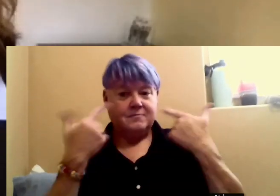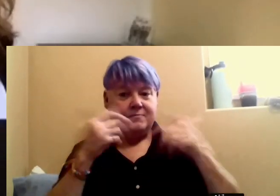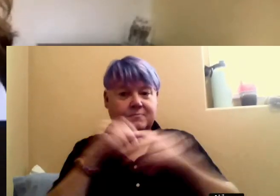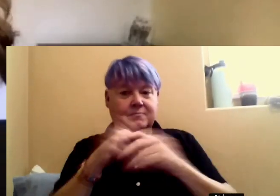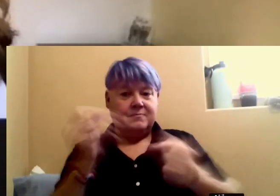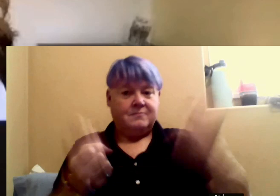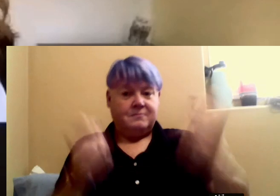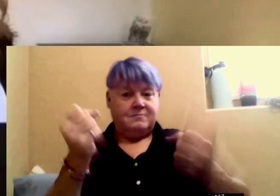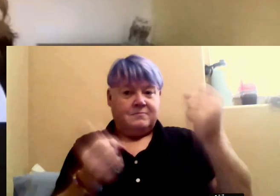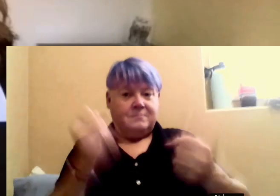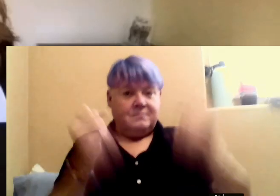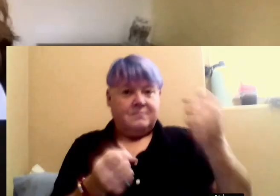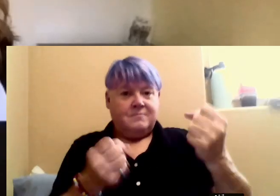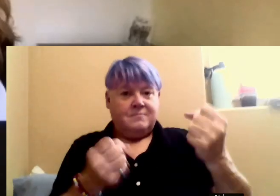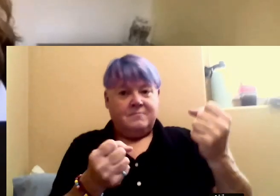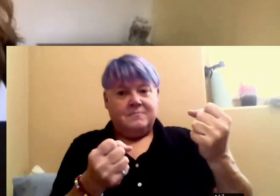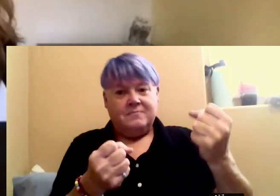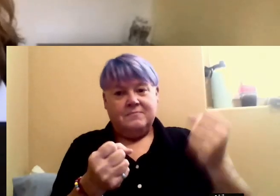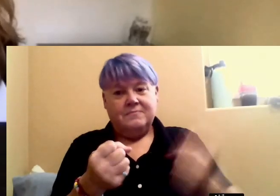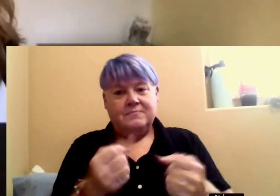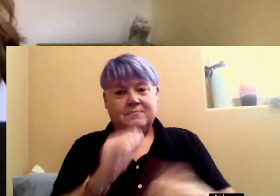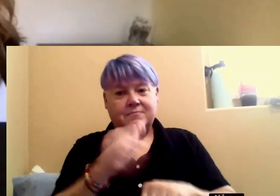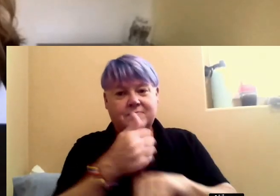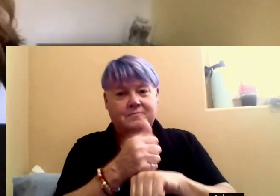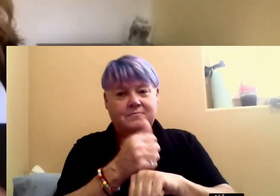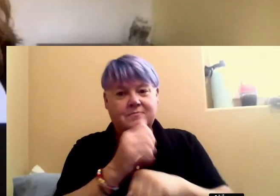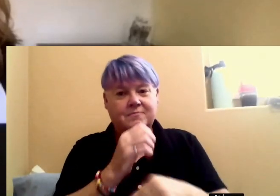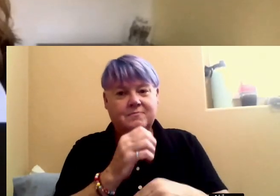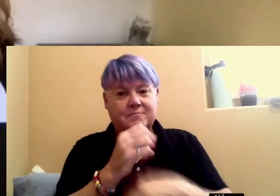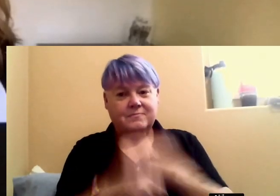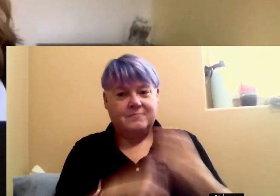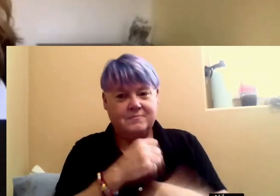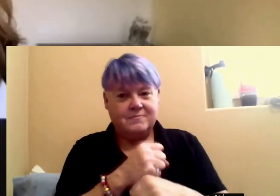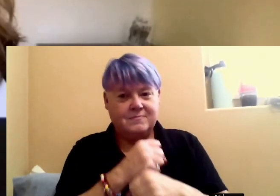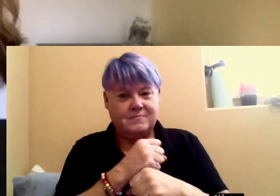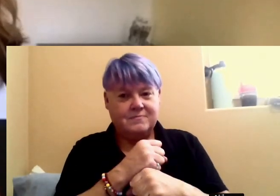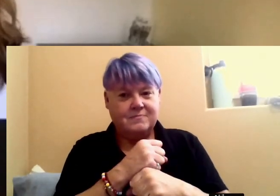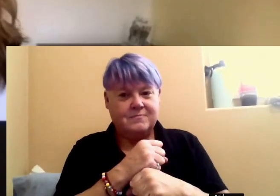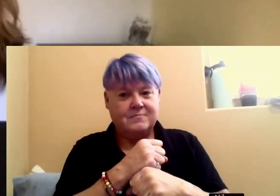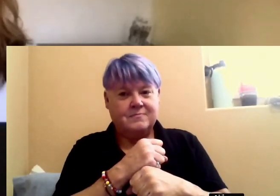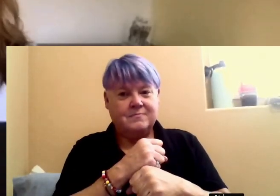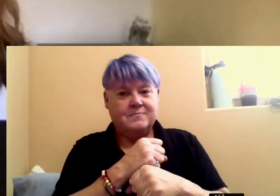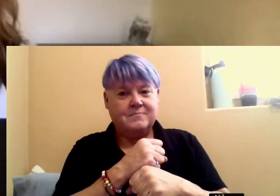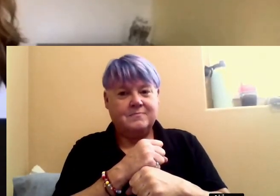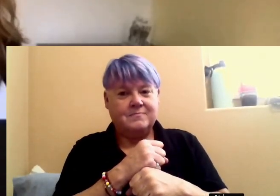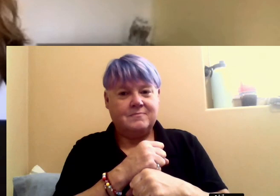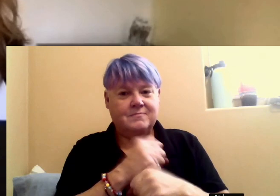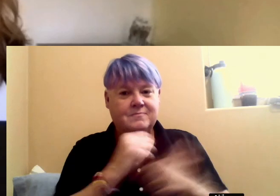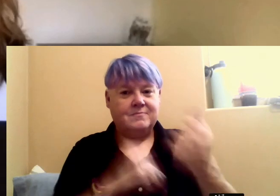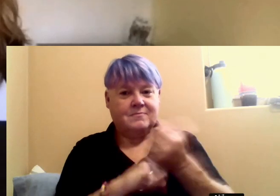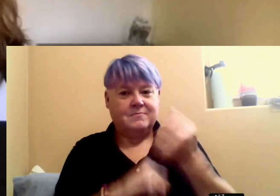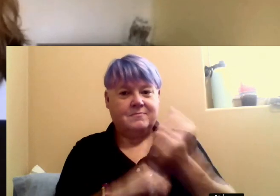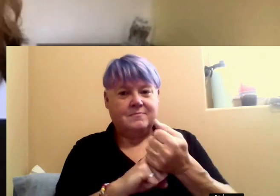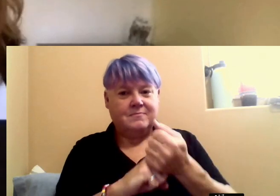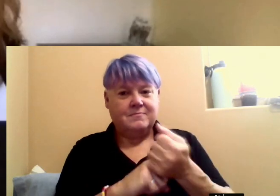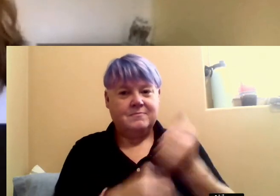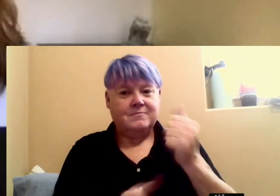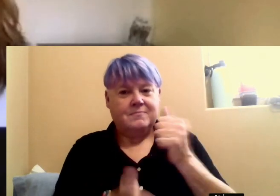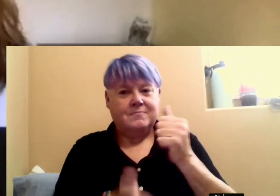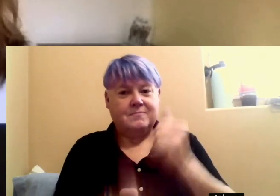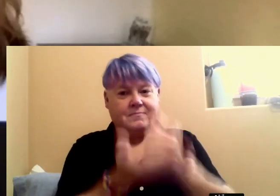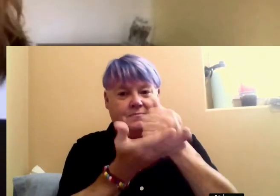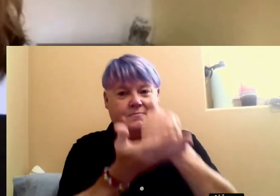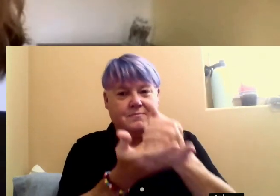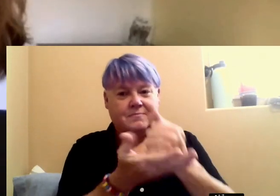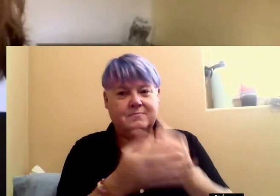car, which I realized if I had said that here, there would have been support and help and